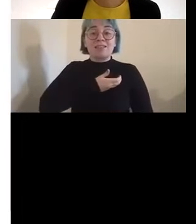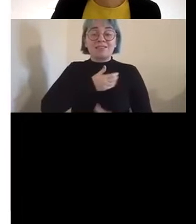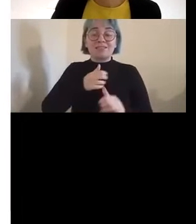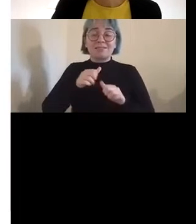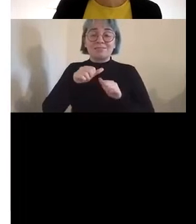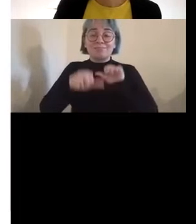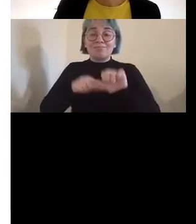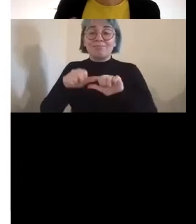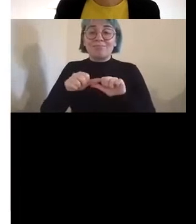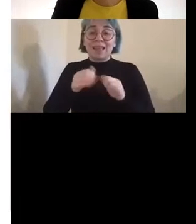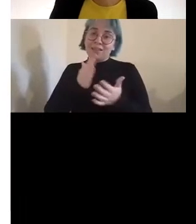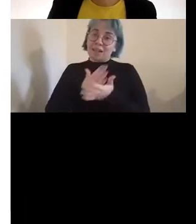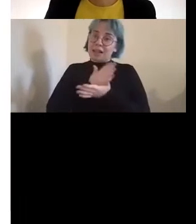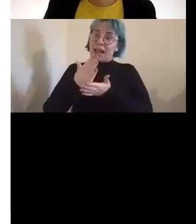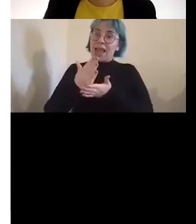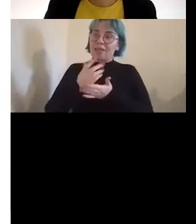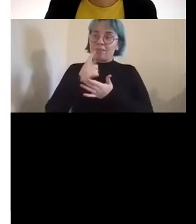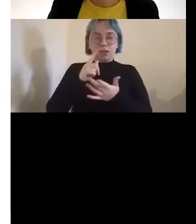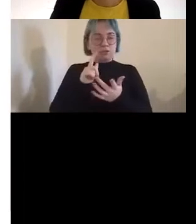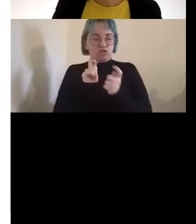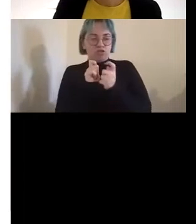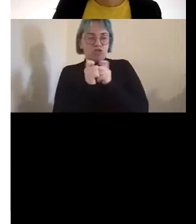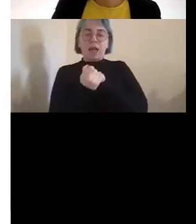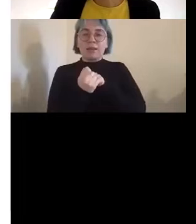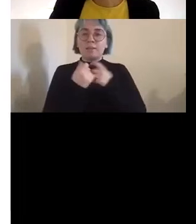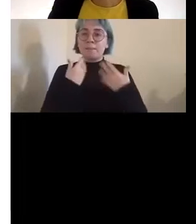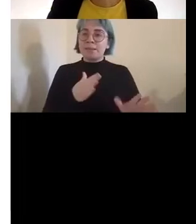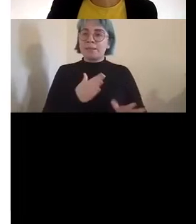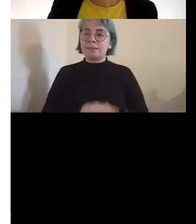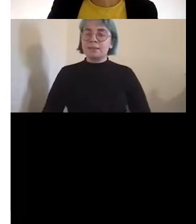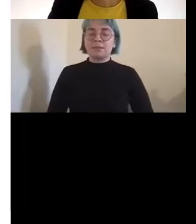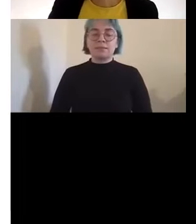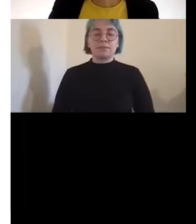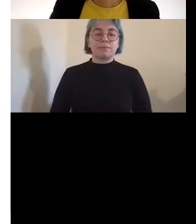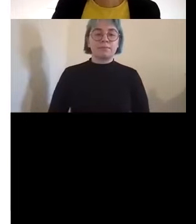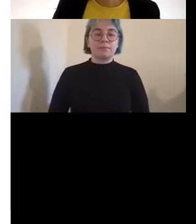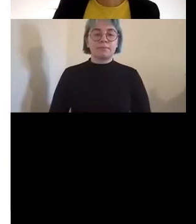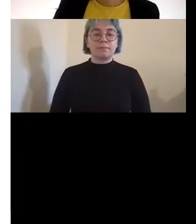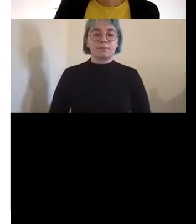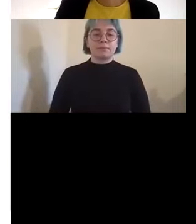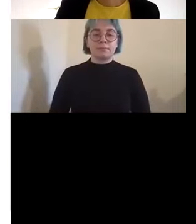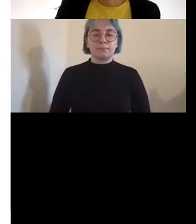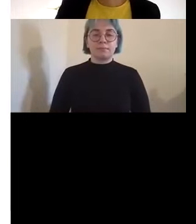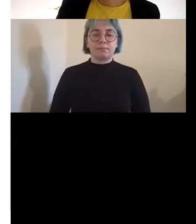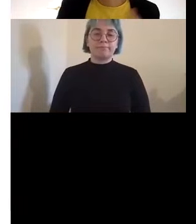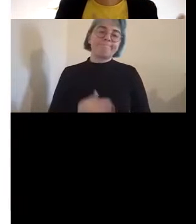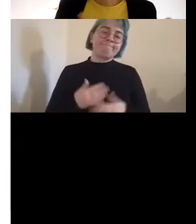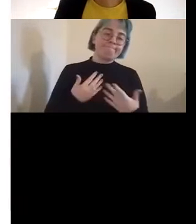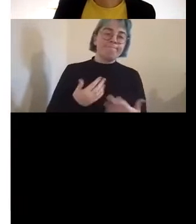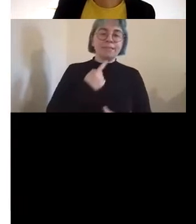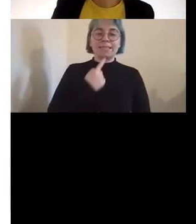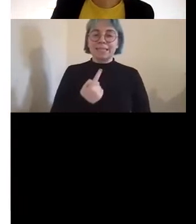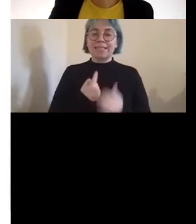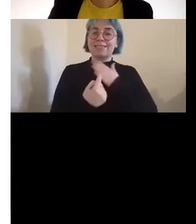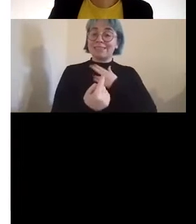that the shift has been made. So yeah, as I said, so the